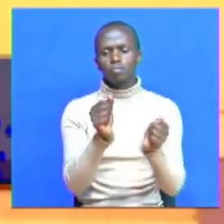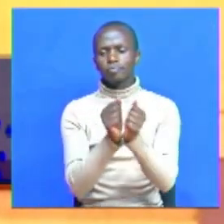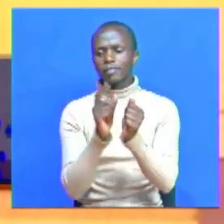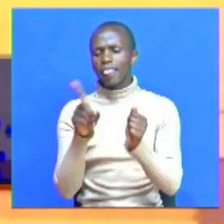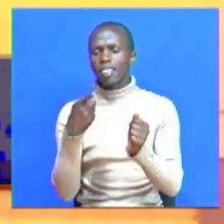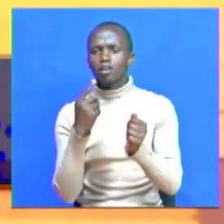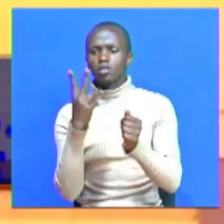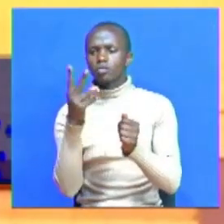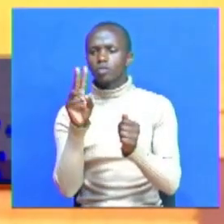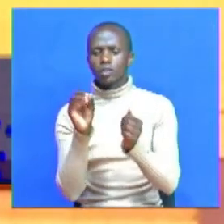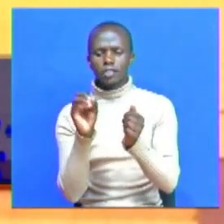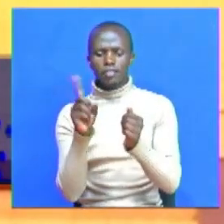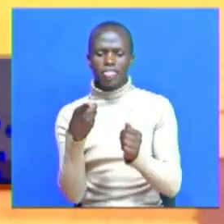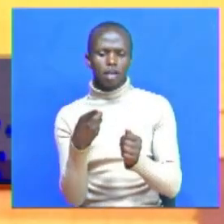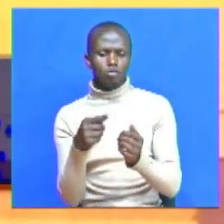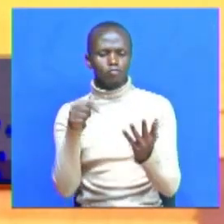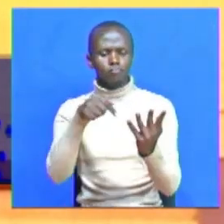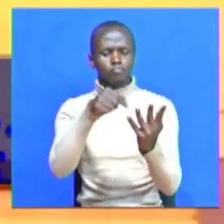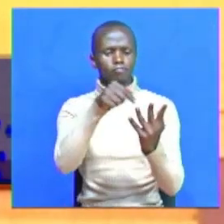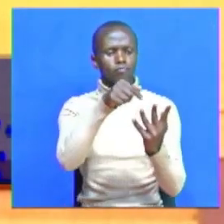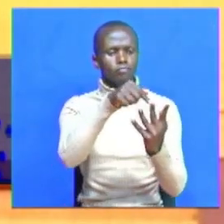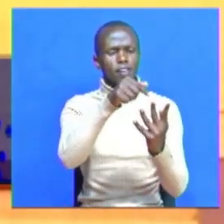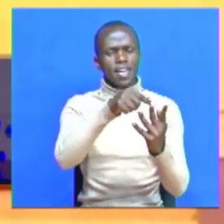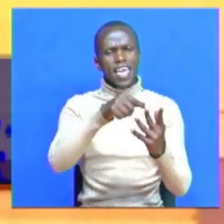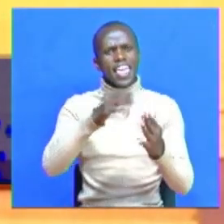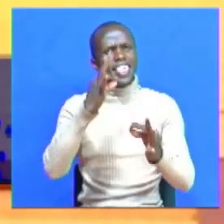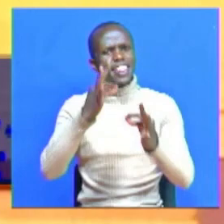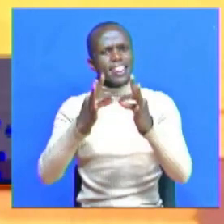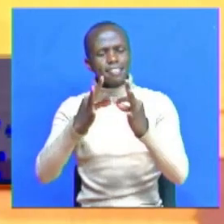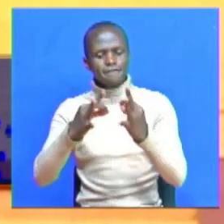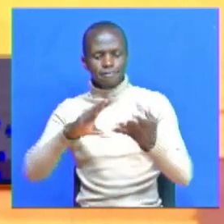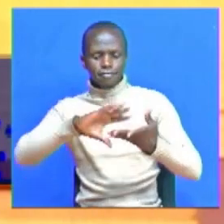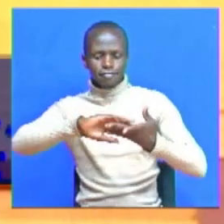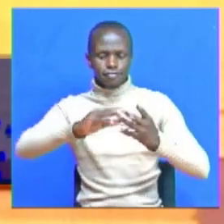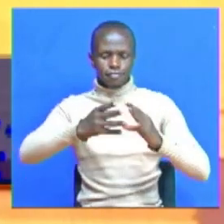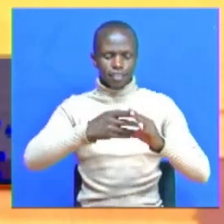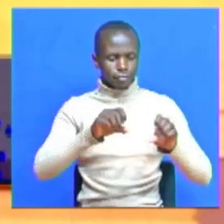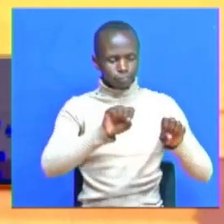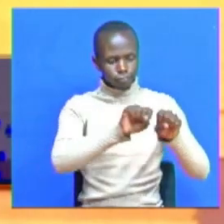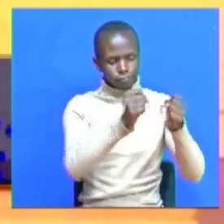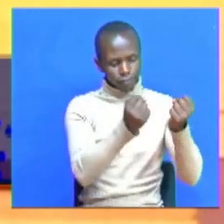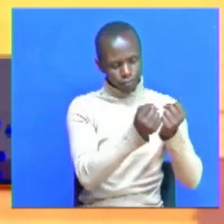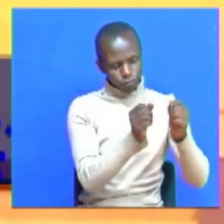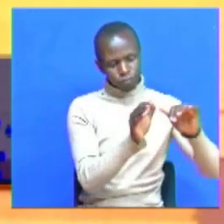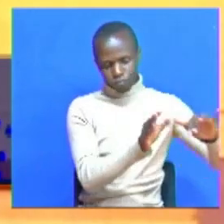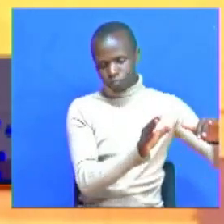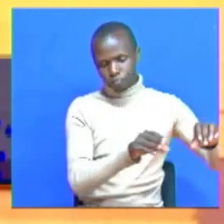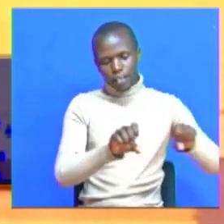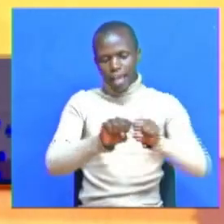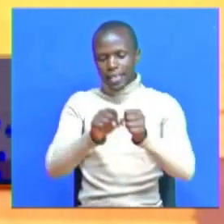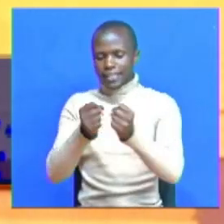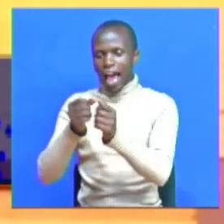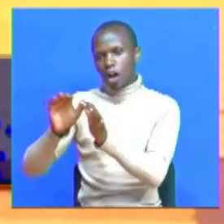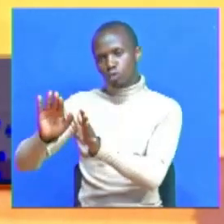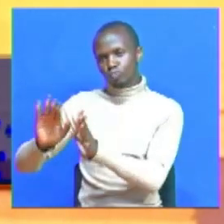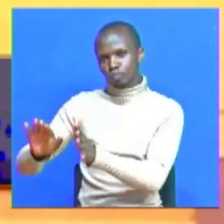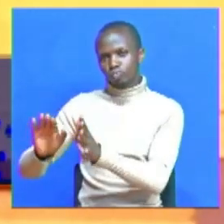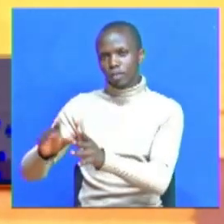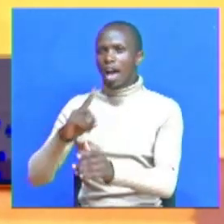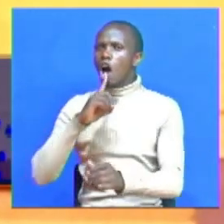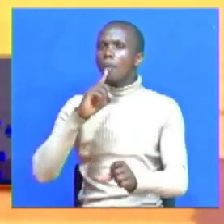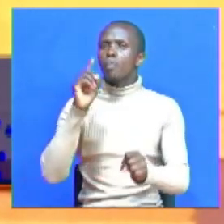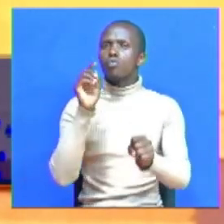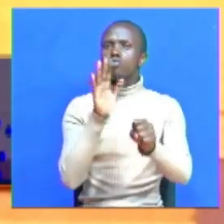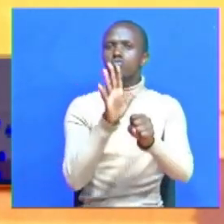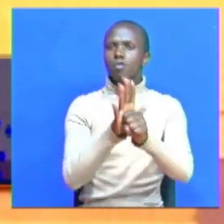5,000, 10,000, 20,000, here I have this idea. If you form a SACCO for the creatives, I am promising you the Embu County